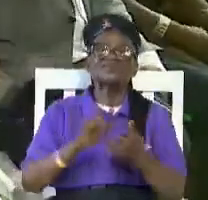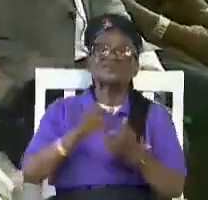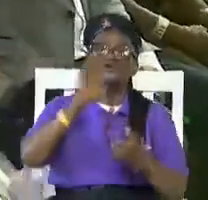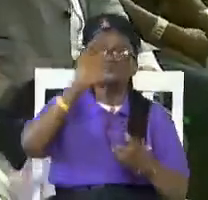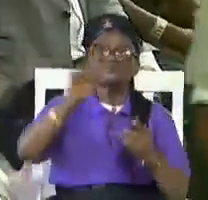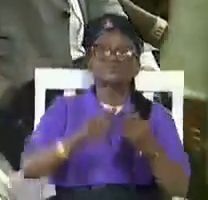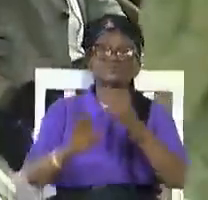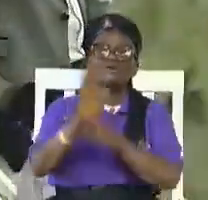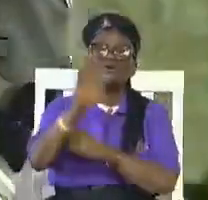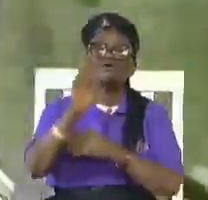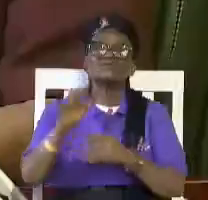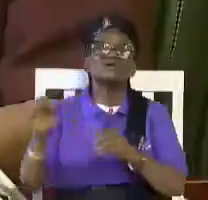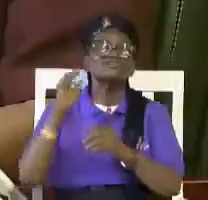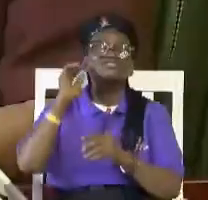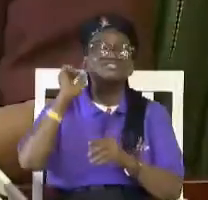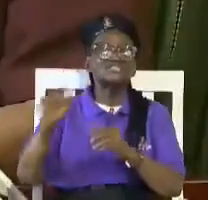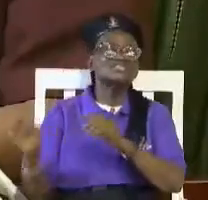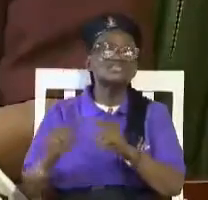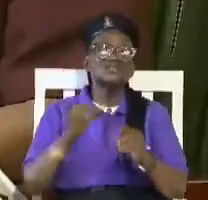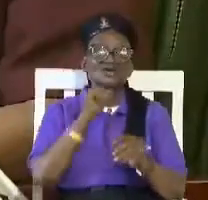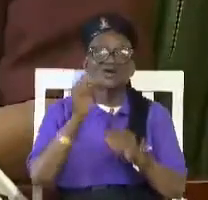Jesus.